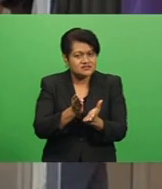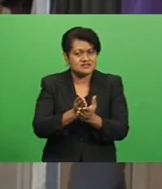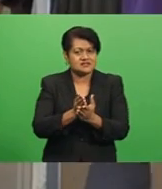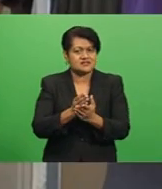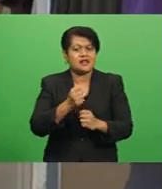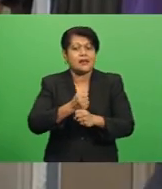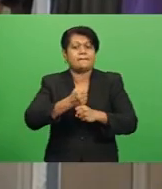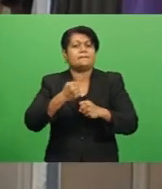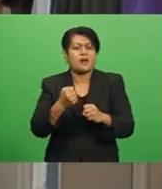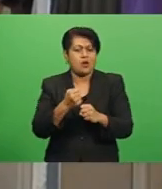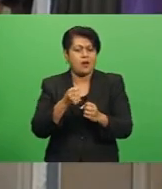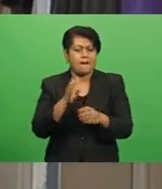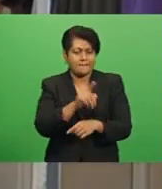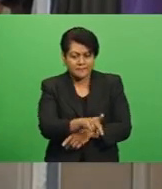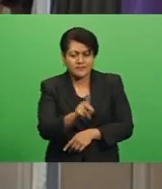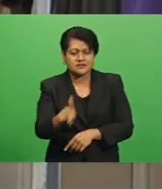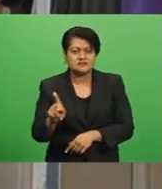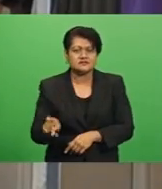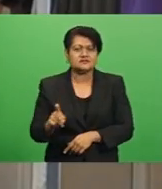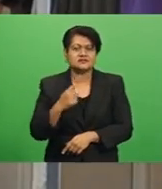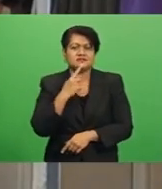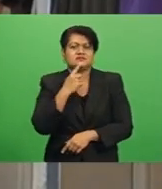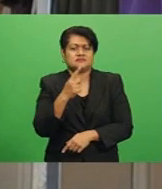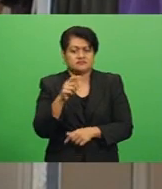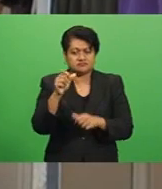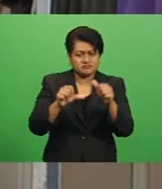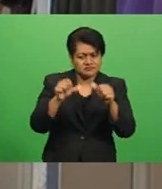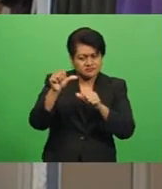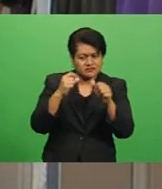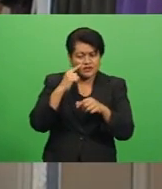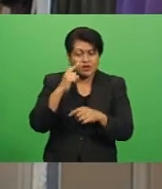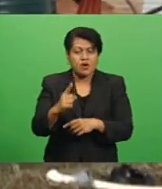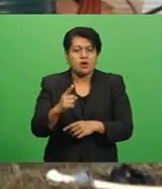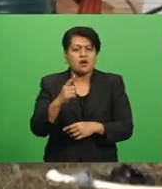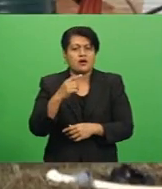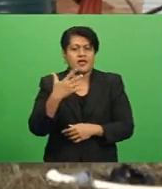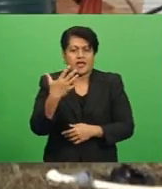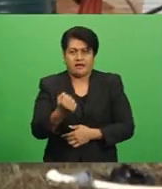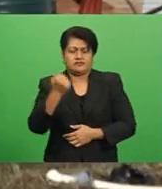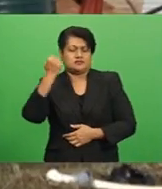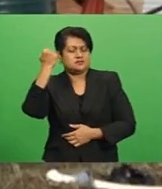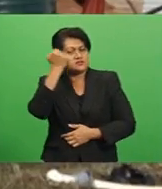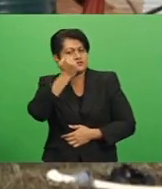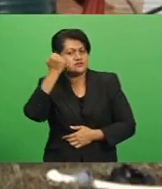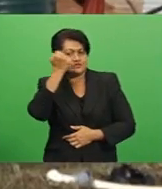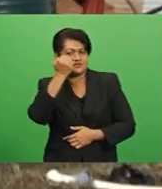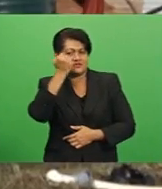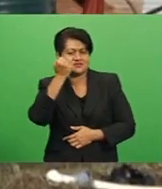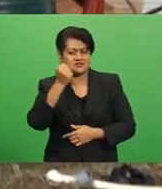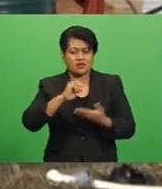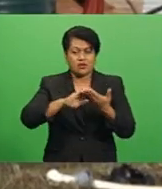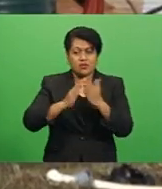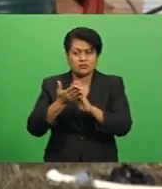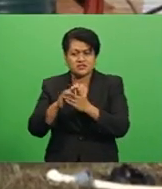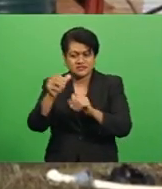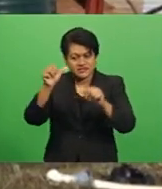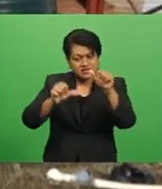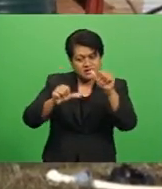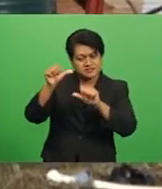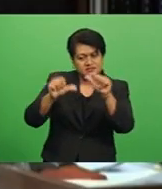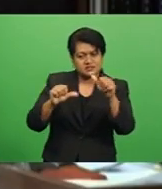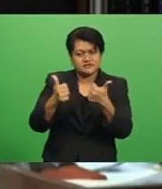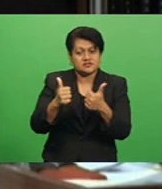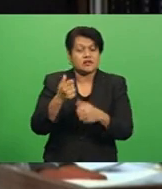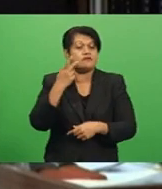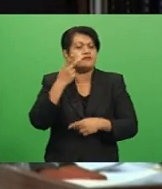The two agencies have also identified some post-traumatic stress disorder cases in communities already assessed and are revisiting